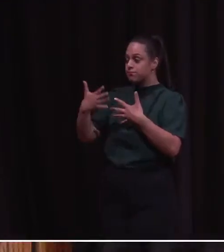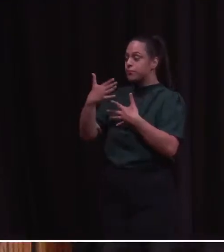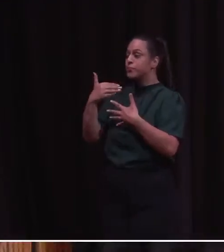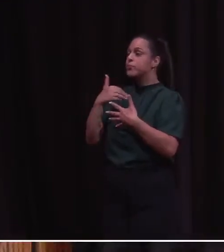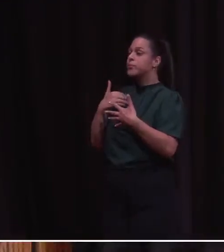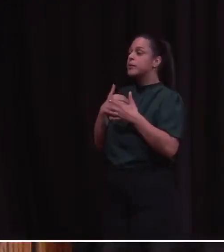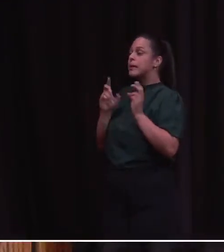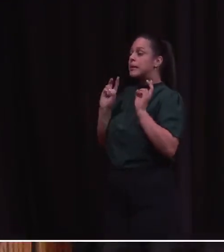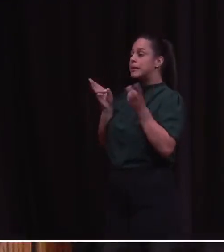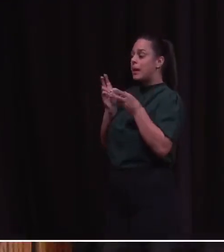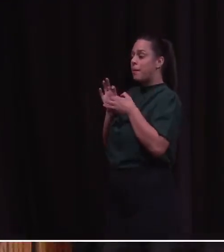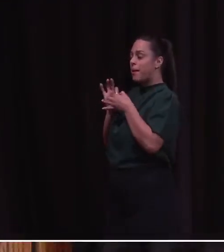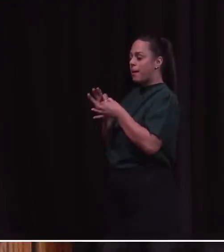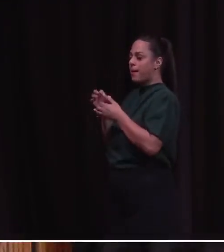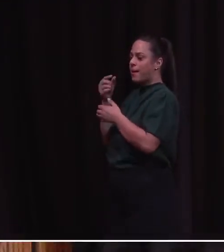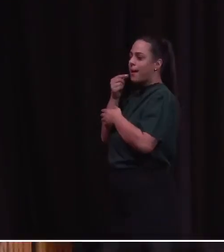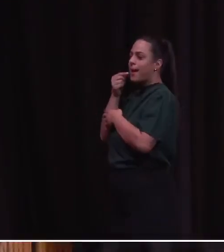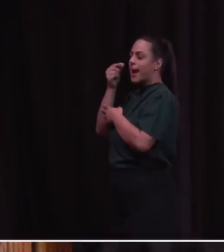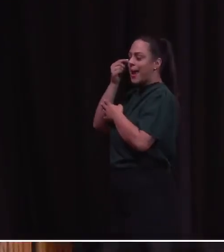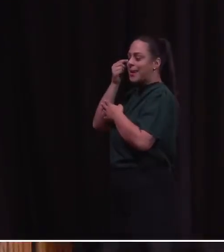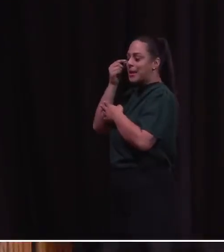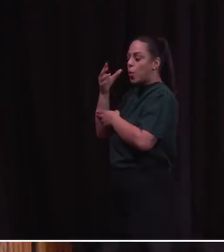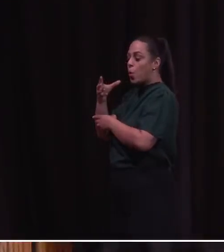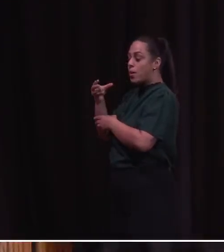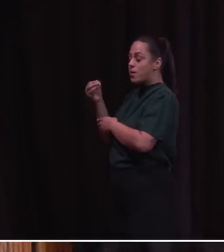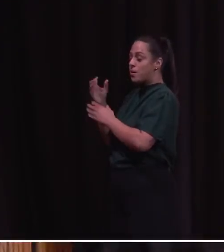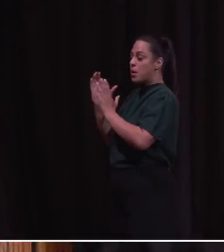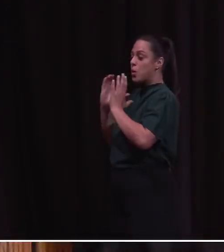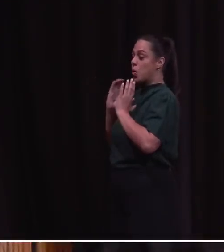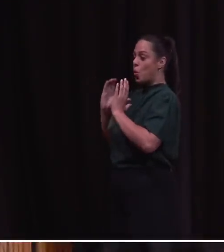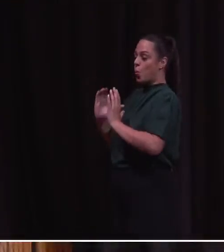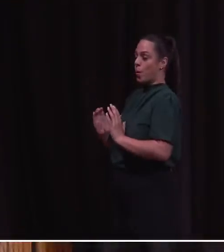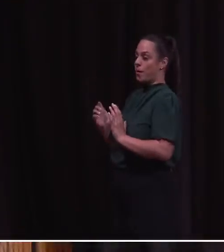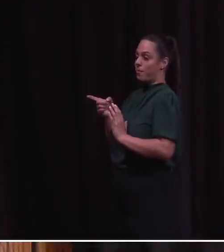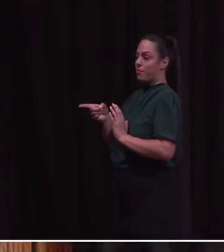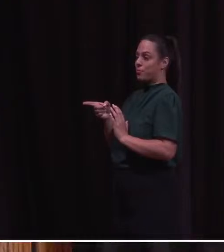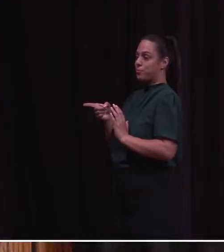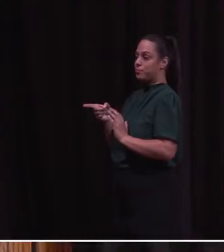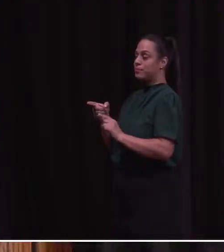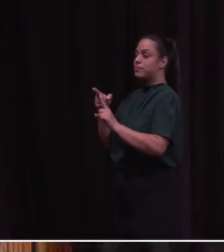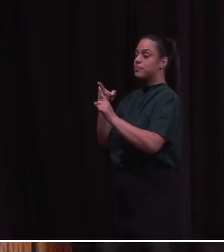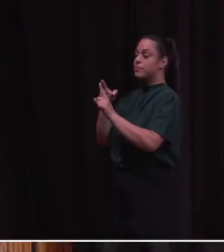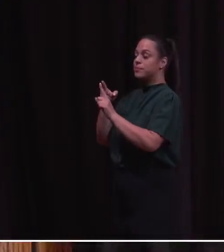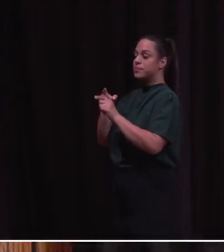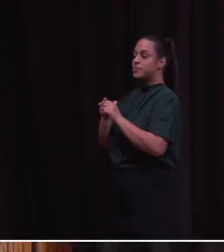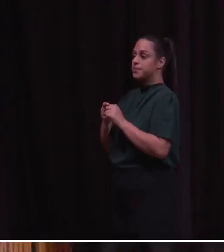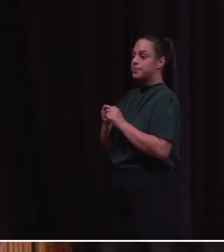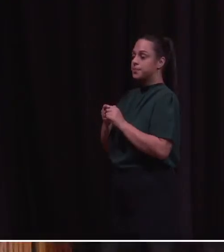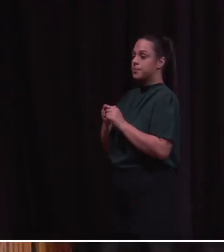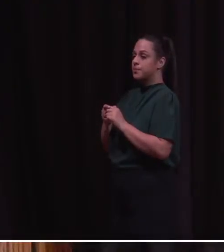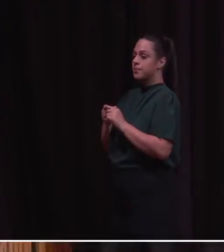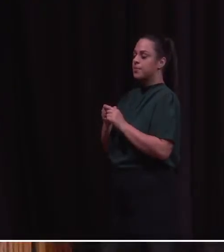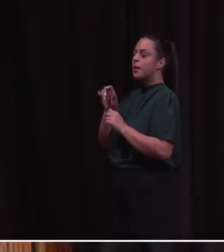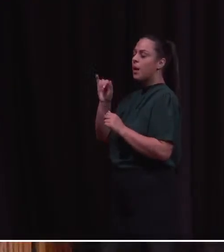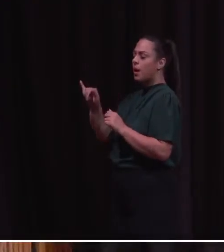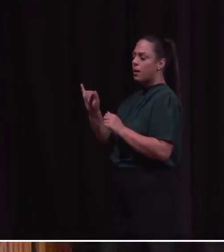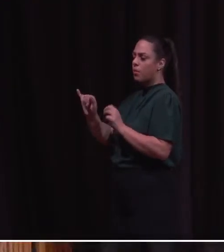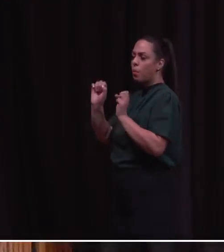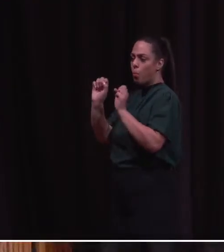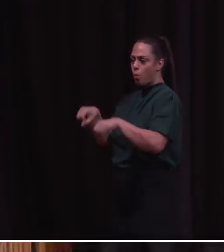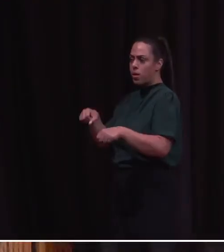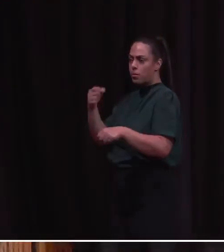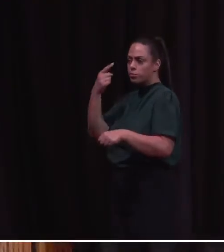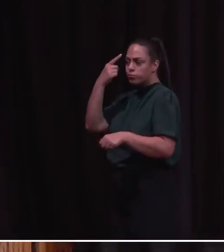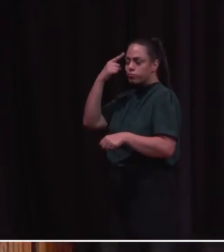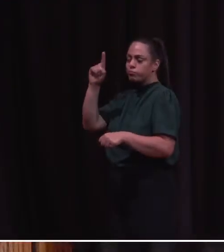to their bodies, and therefore they derive from a certain understanding of biology. Thus,